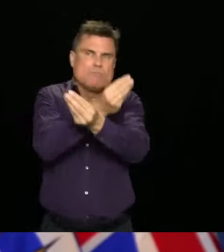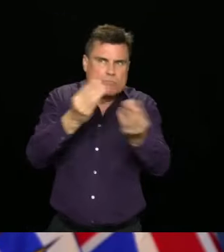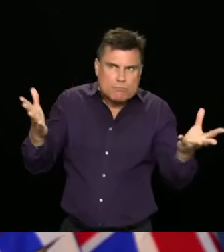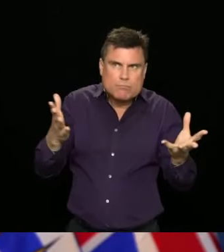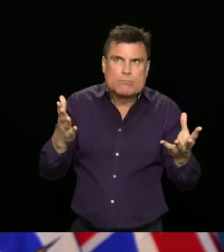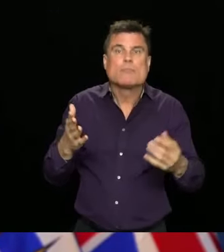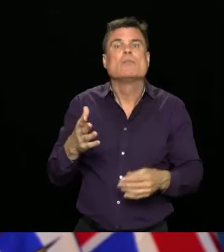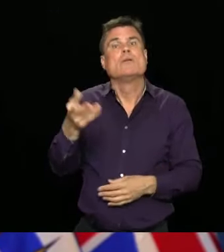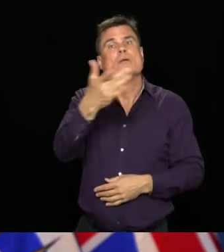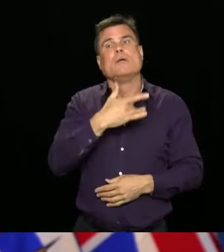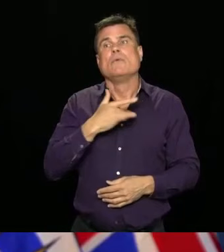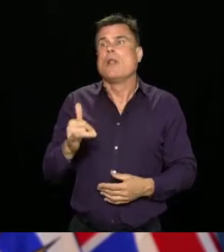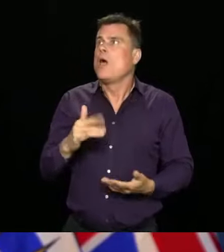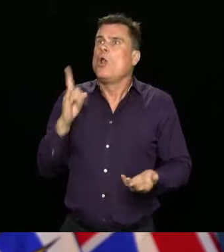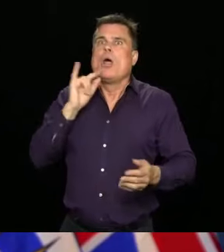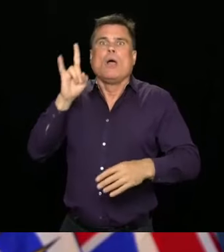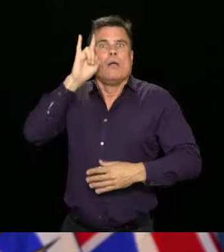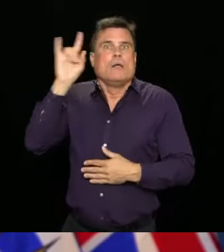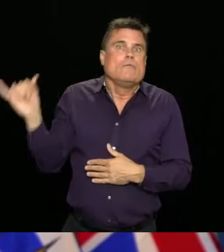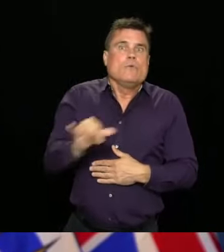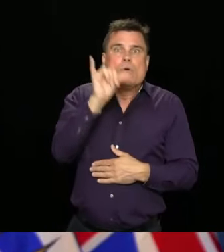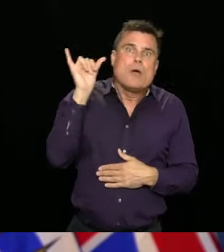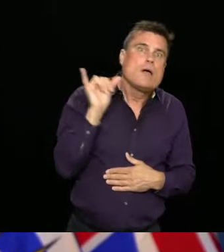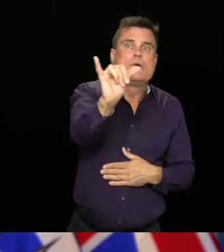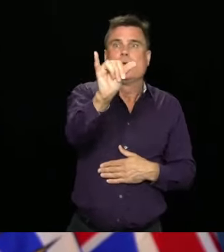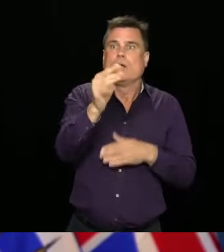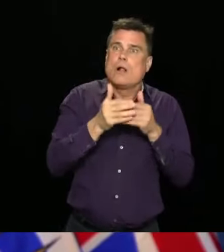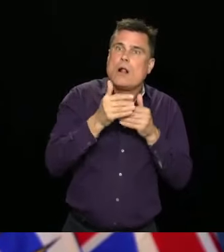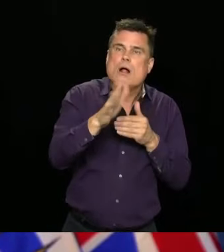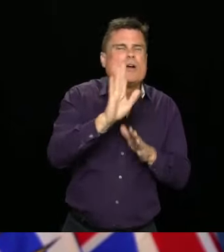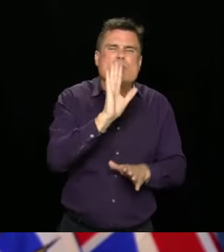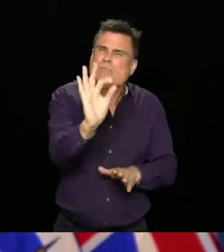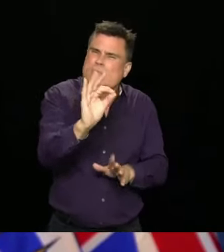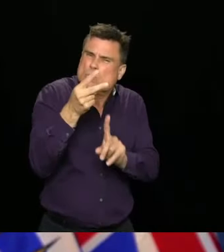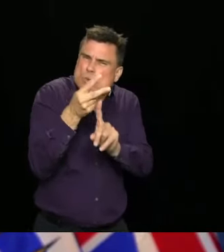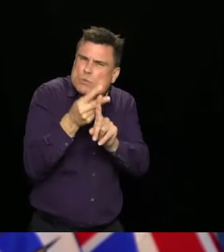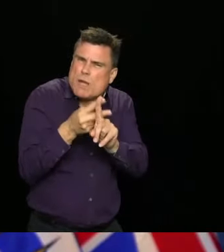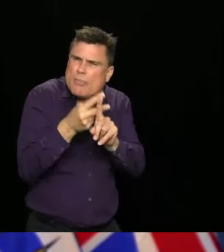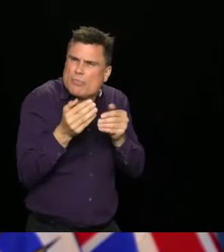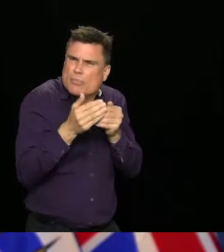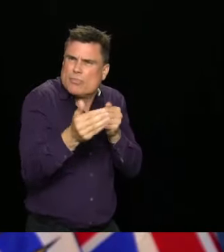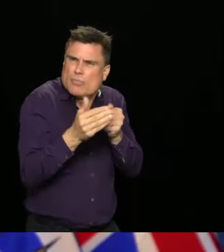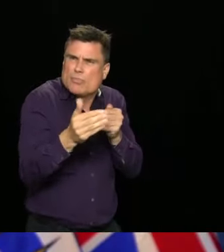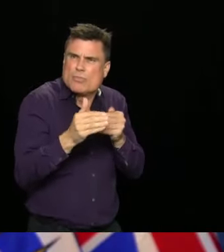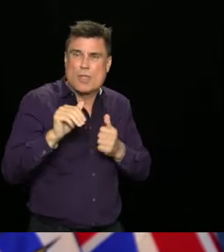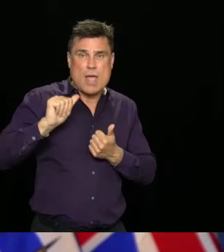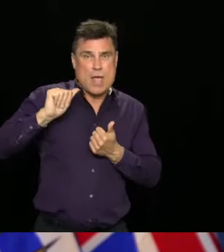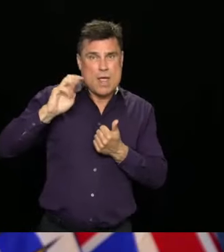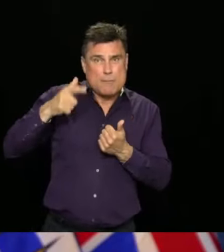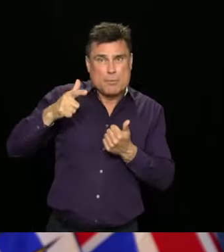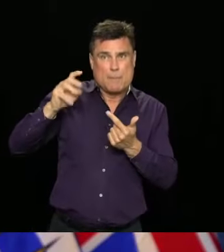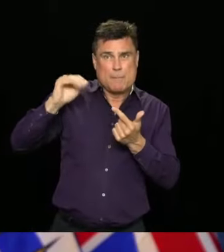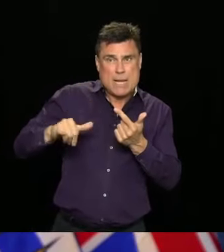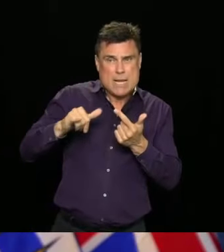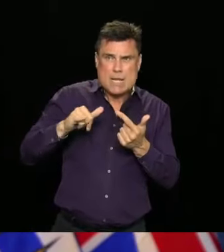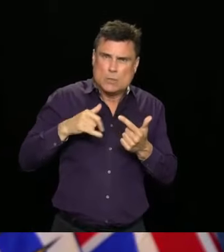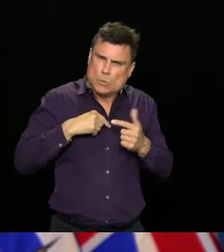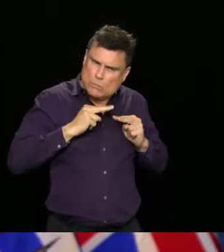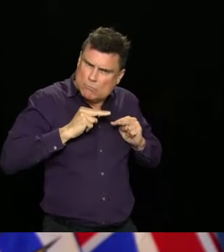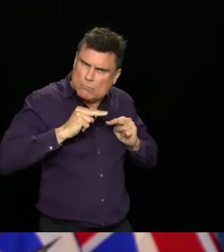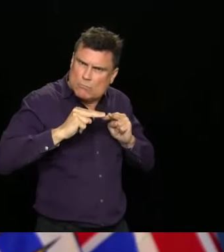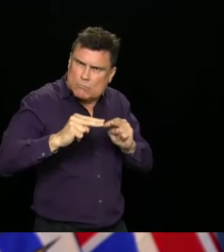there, but we in fact are only 2 months into the fiscal year, April and May. So there's still a lot of data that has to be collected. We